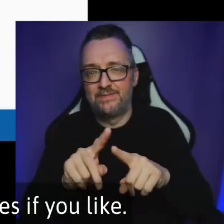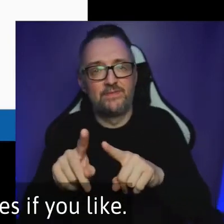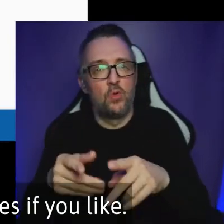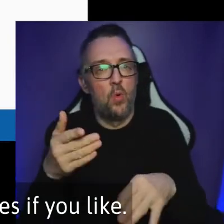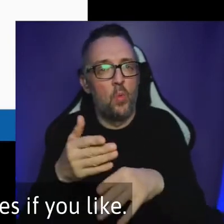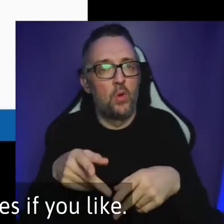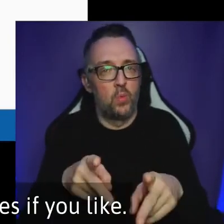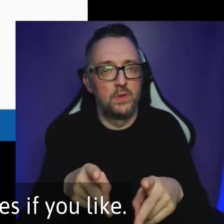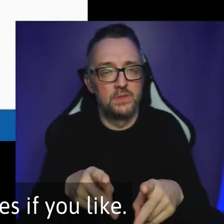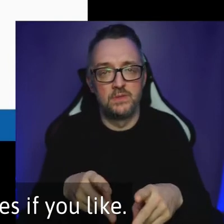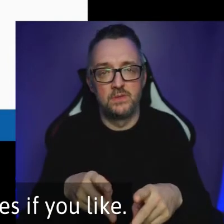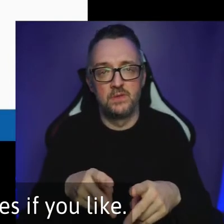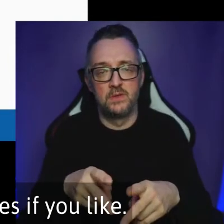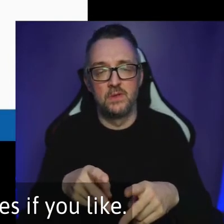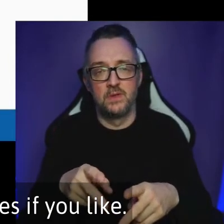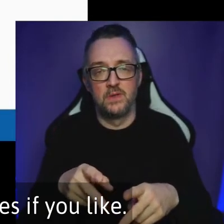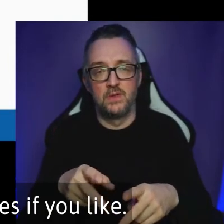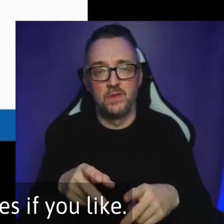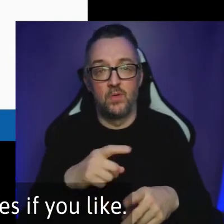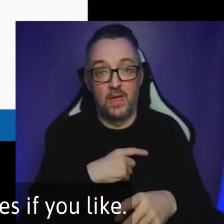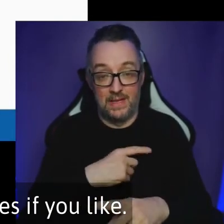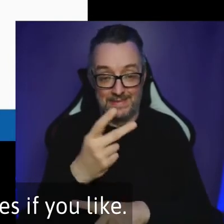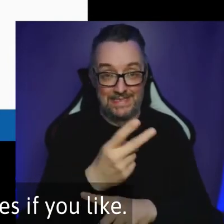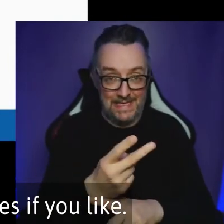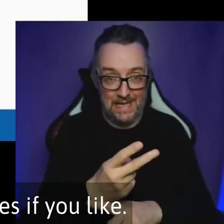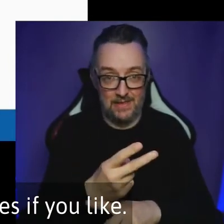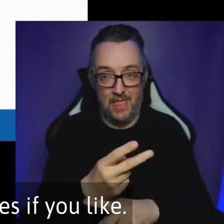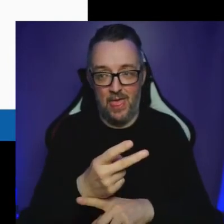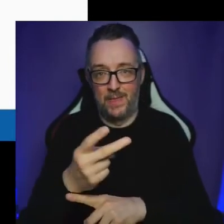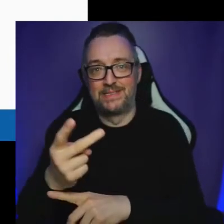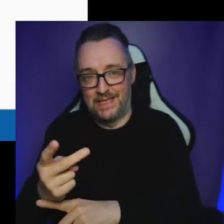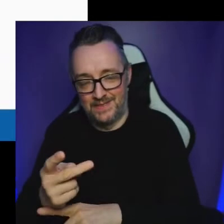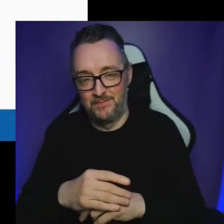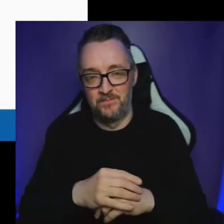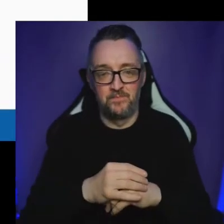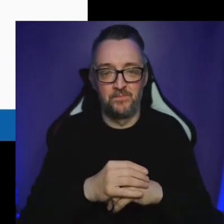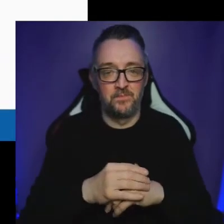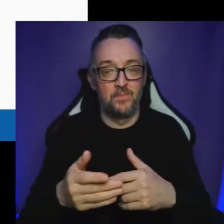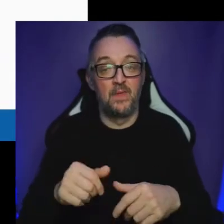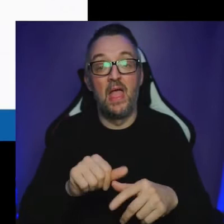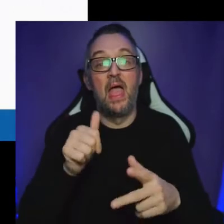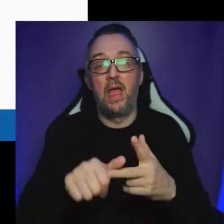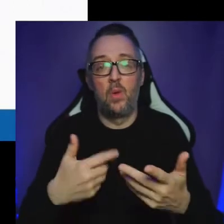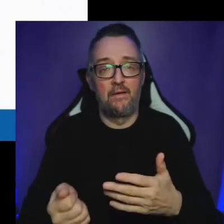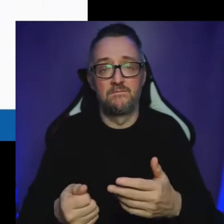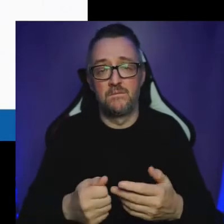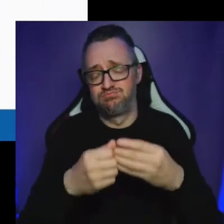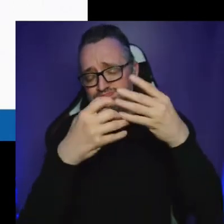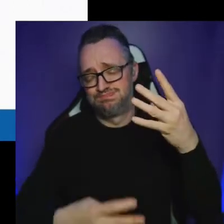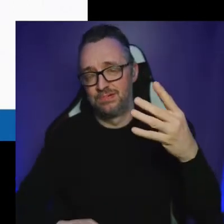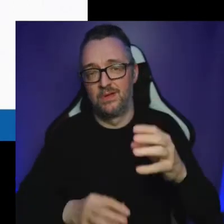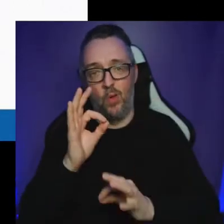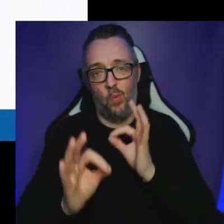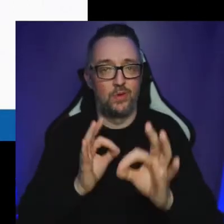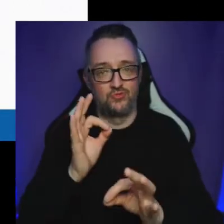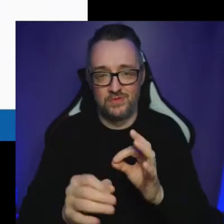our designing our design activities, if you like. So, and then we poke with lots more questions. I mean,